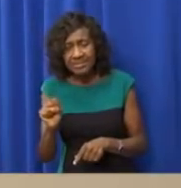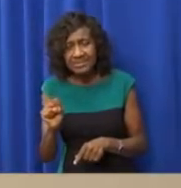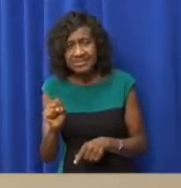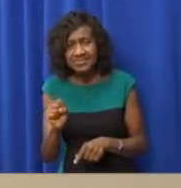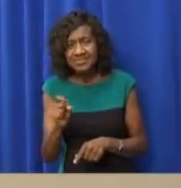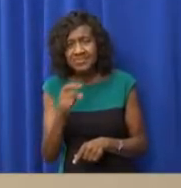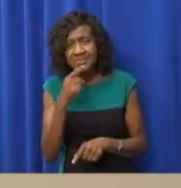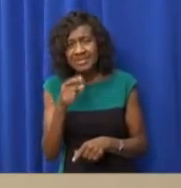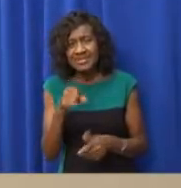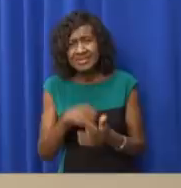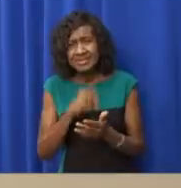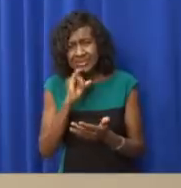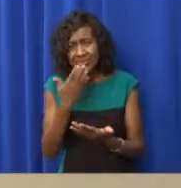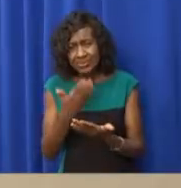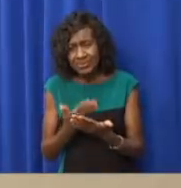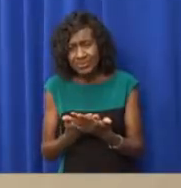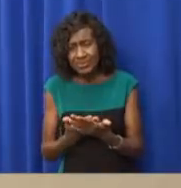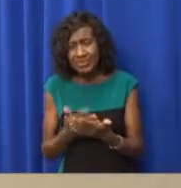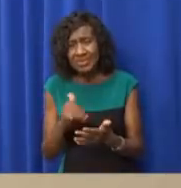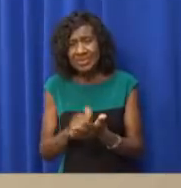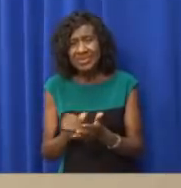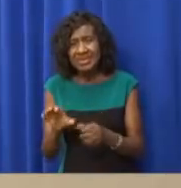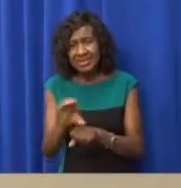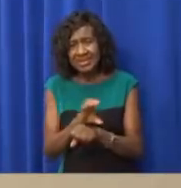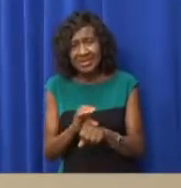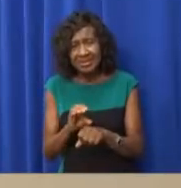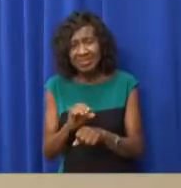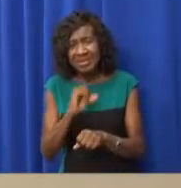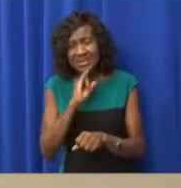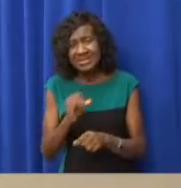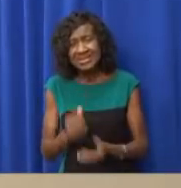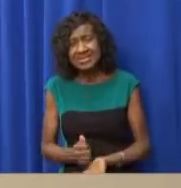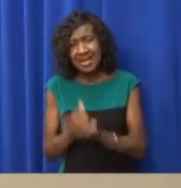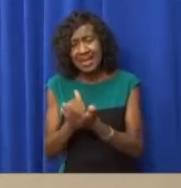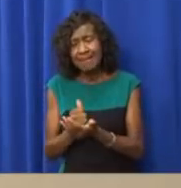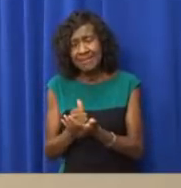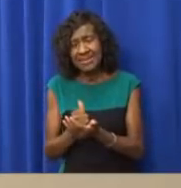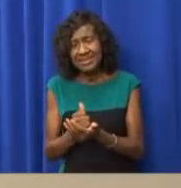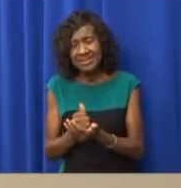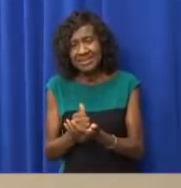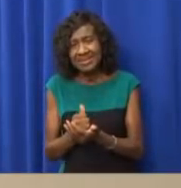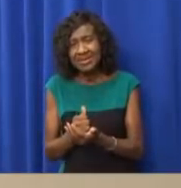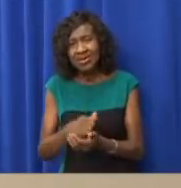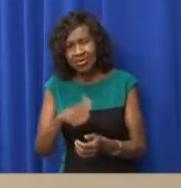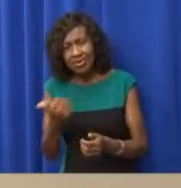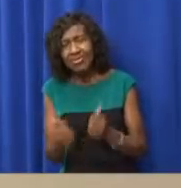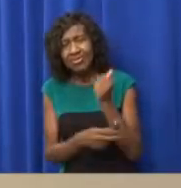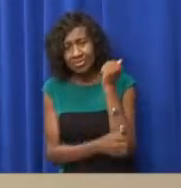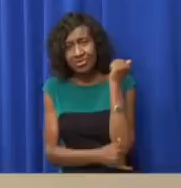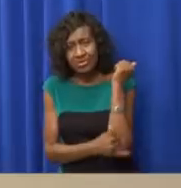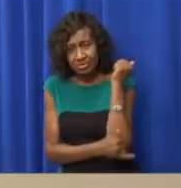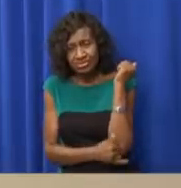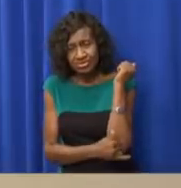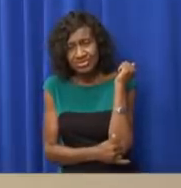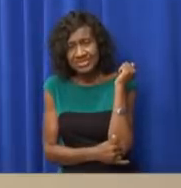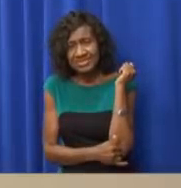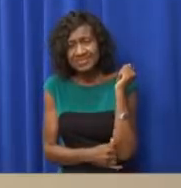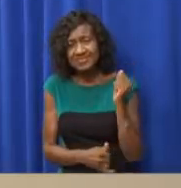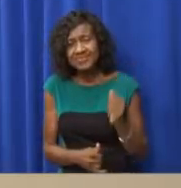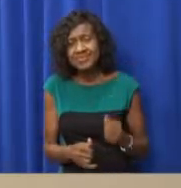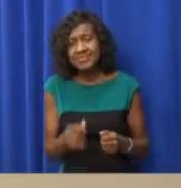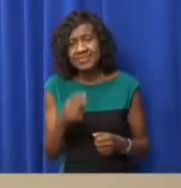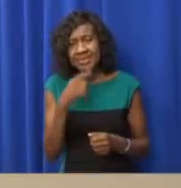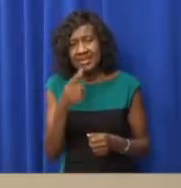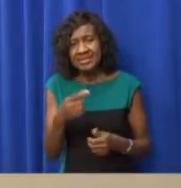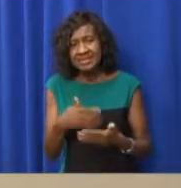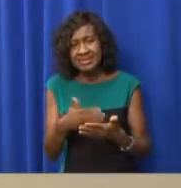playing a regional role and helping our neighbours in helping some of their nationals get back to their territories. As I've said before,